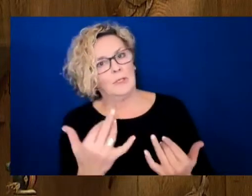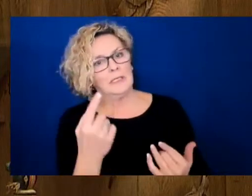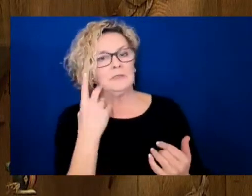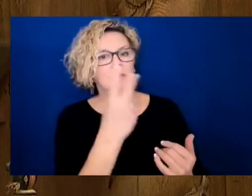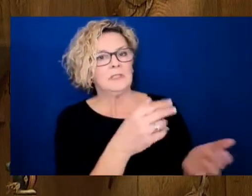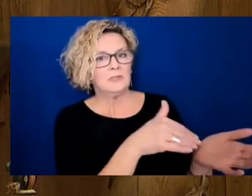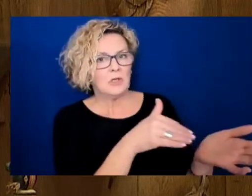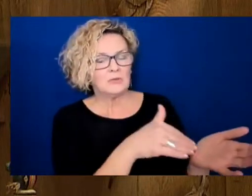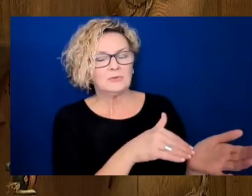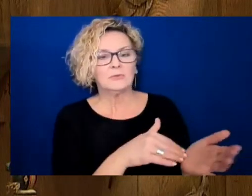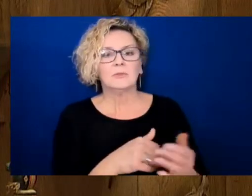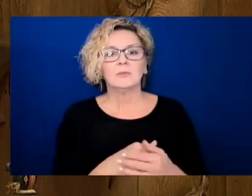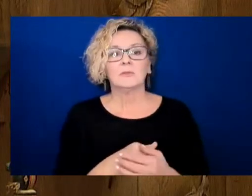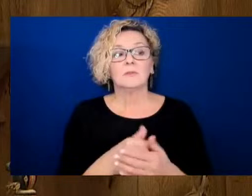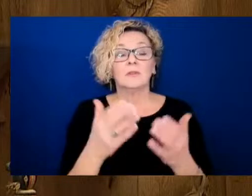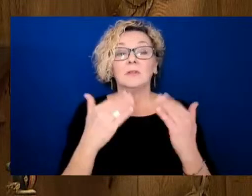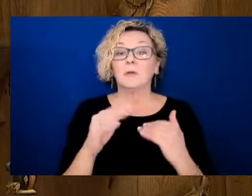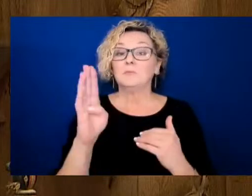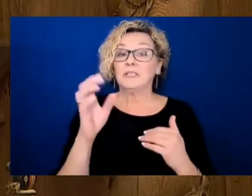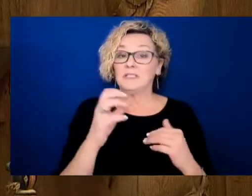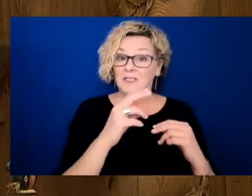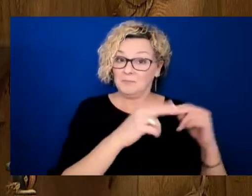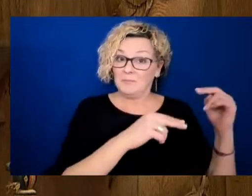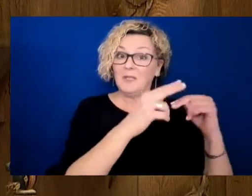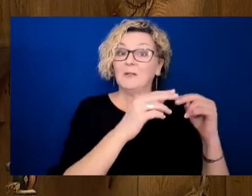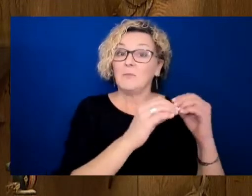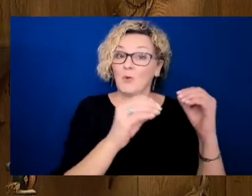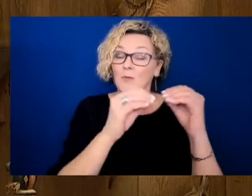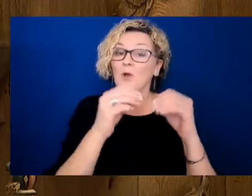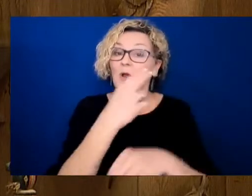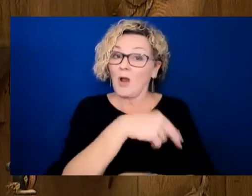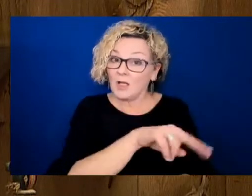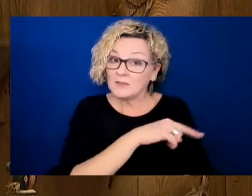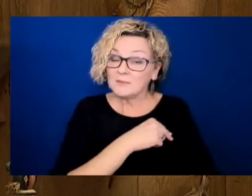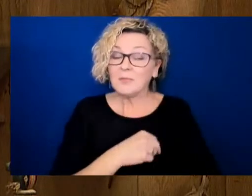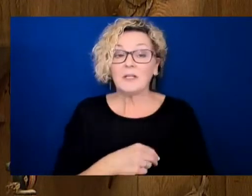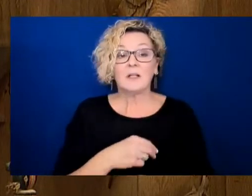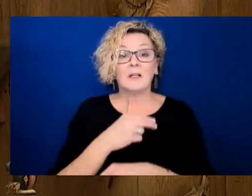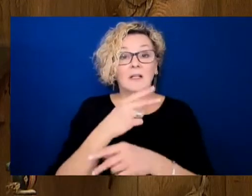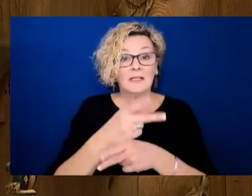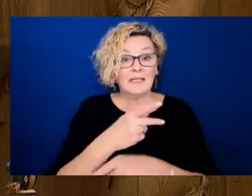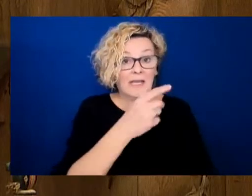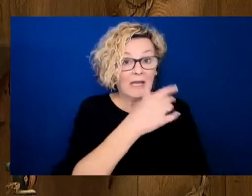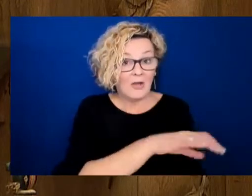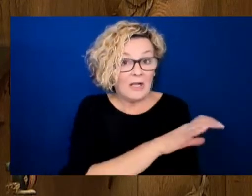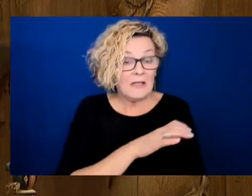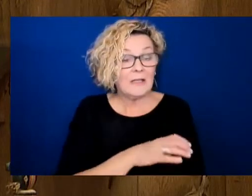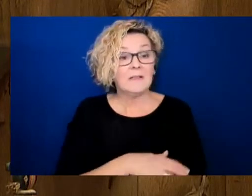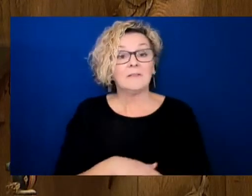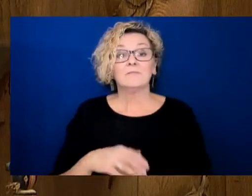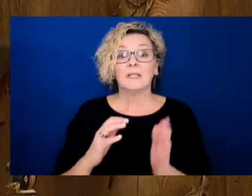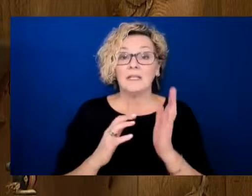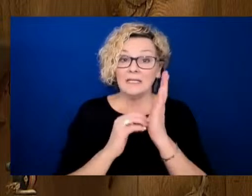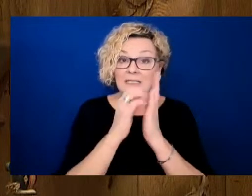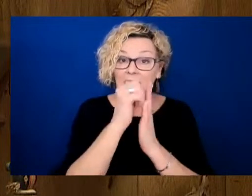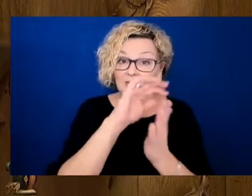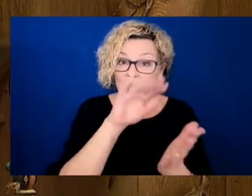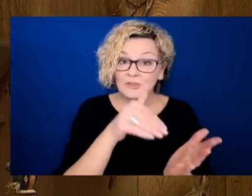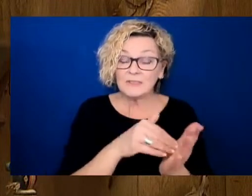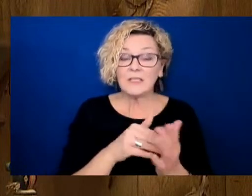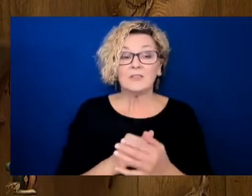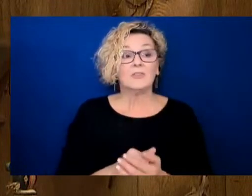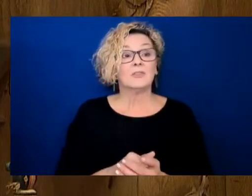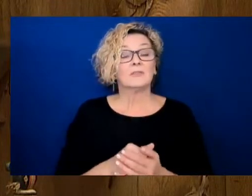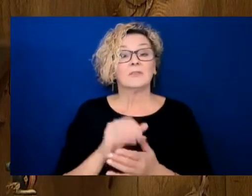BC is building more hospitals, primary care clinics, cancer centers, and care homes closer to where you live through